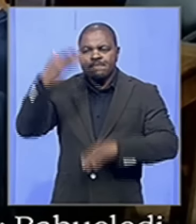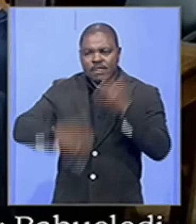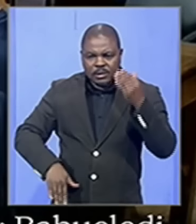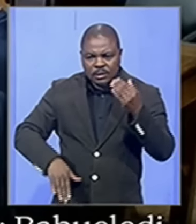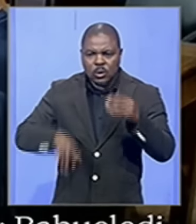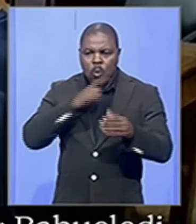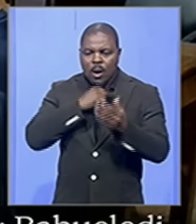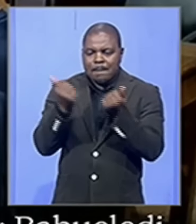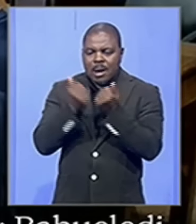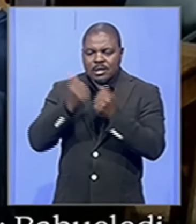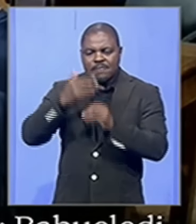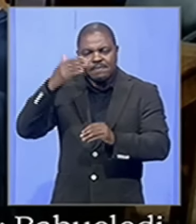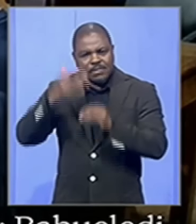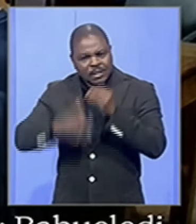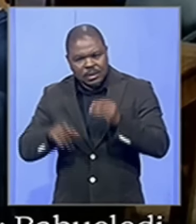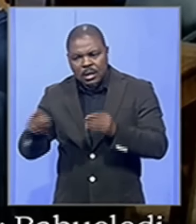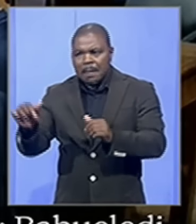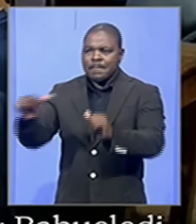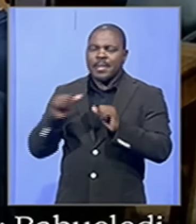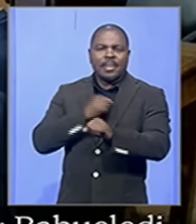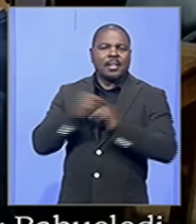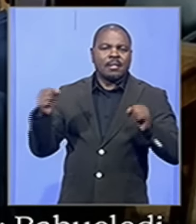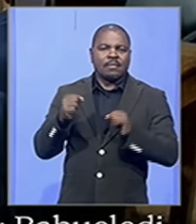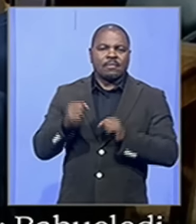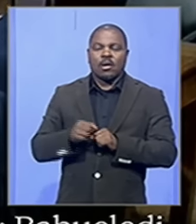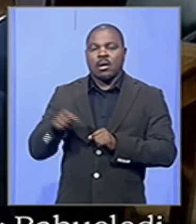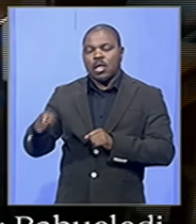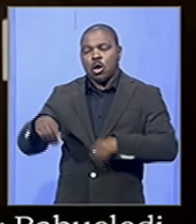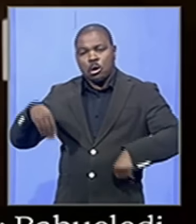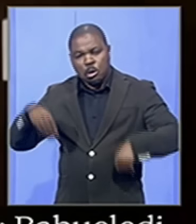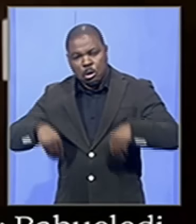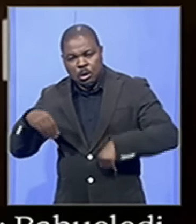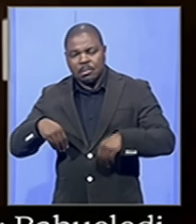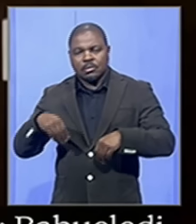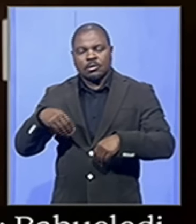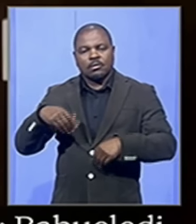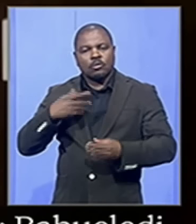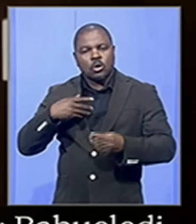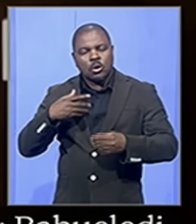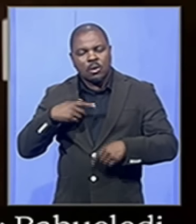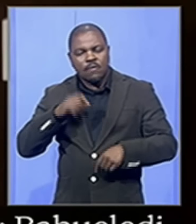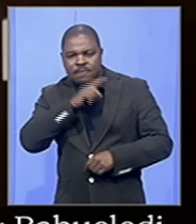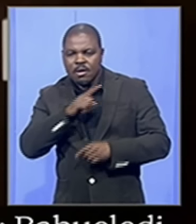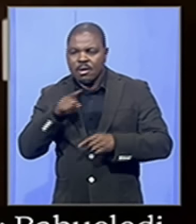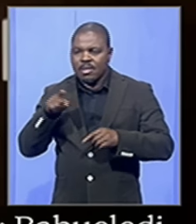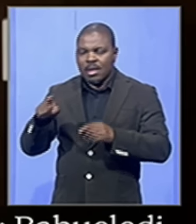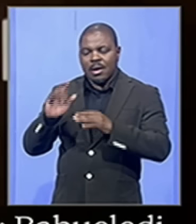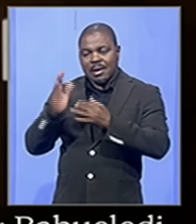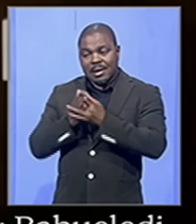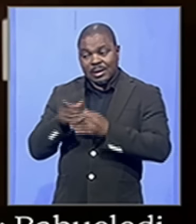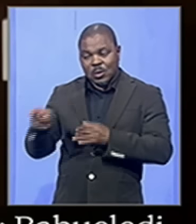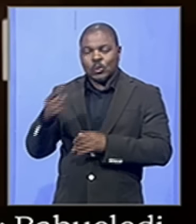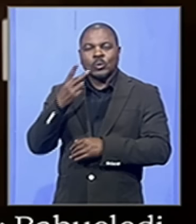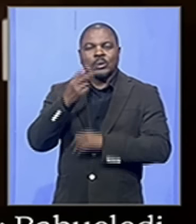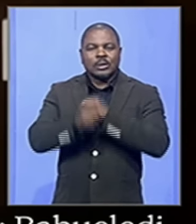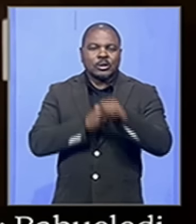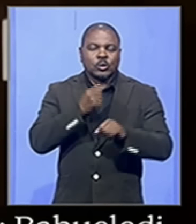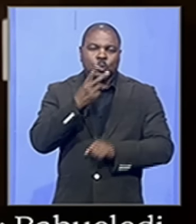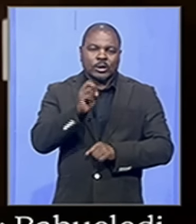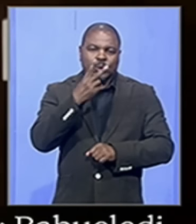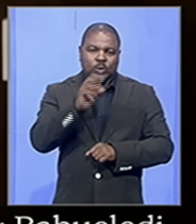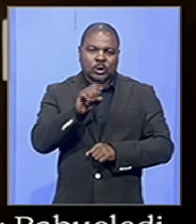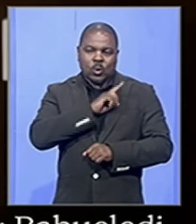ya gagwe. Ditatofatso tsa ga Tsholota tsa bonwenwe le tsietso ke tsa 2014 fa ene e le mothusi wa tona kgolo ya